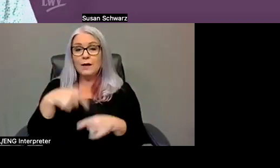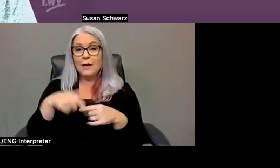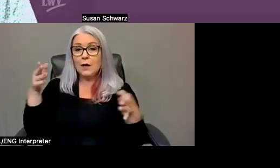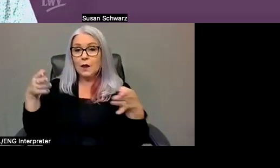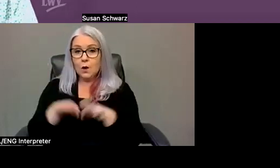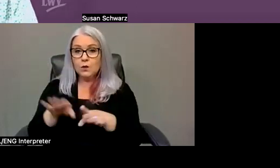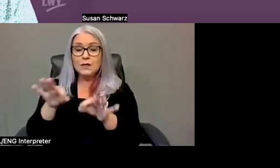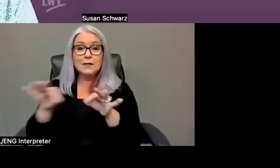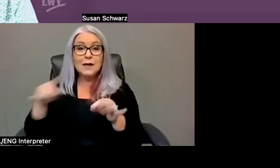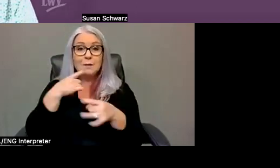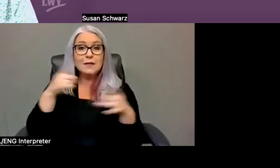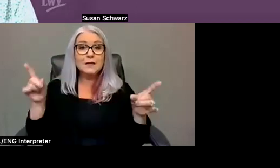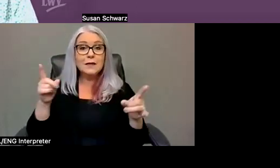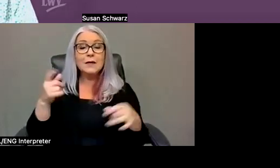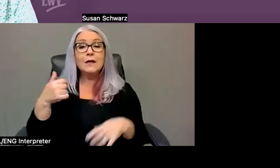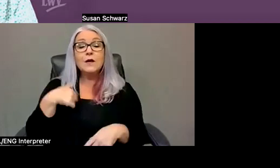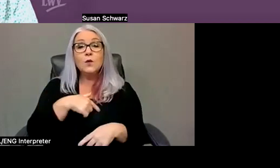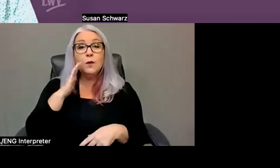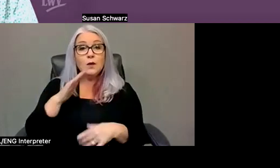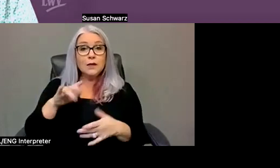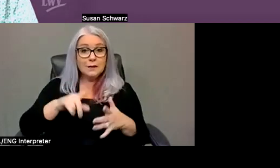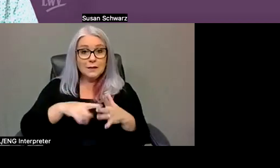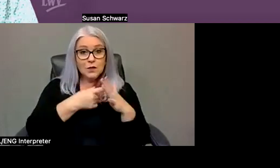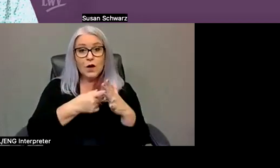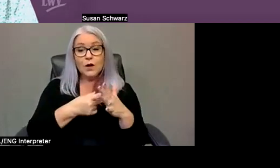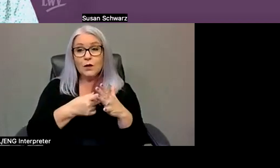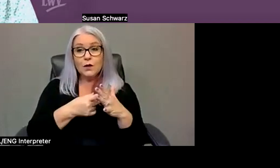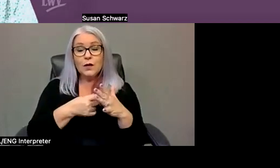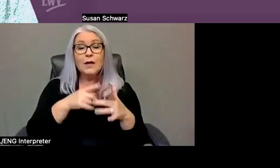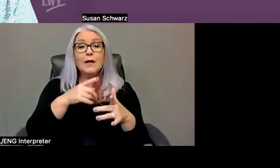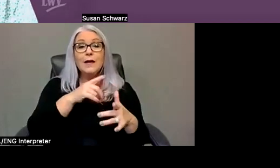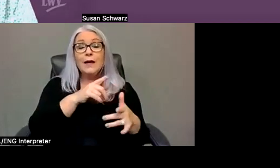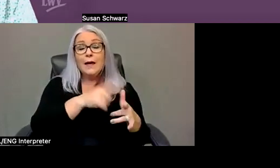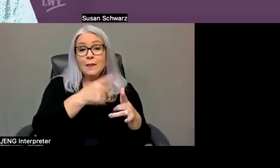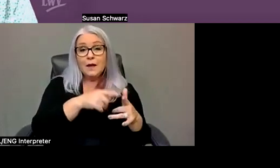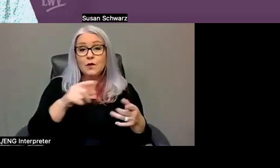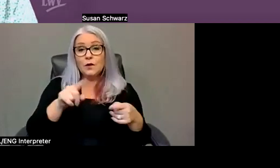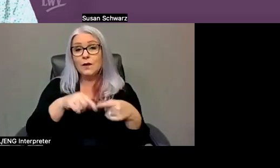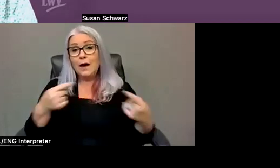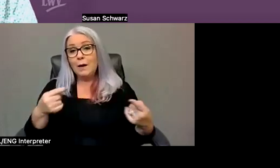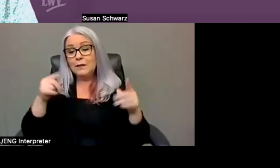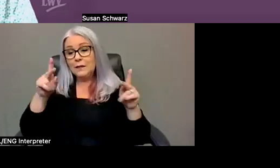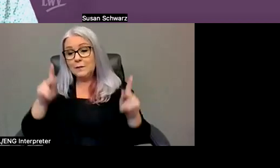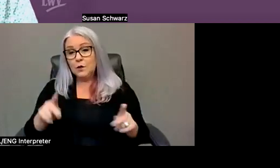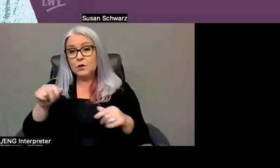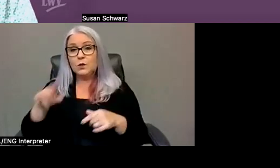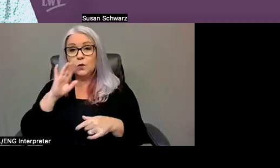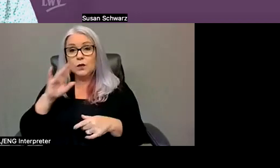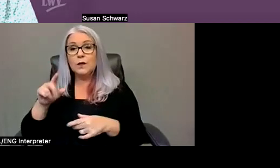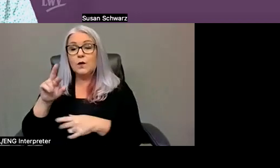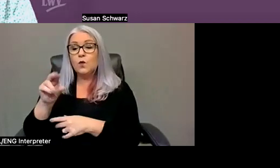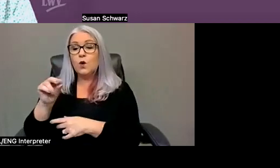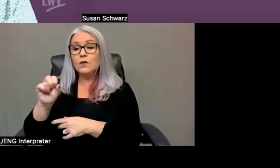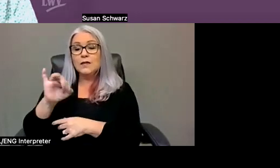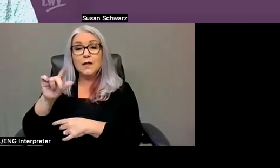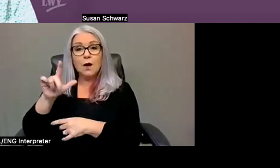have opening statements in the order of names chosen. The reverse order will be used for closing statements. Mr. Rossillo will begin